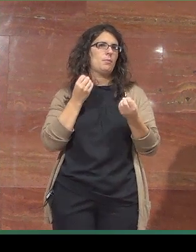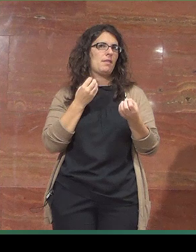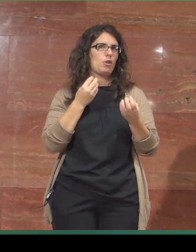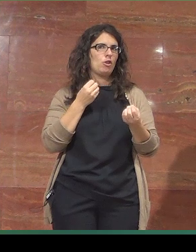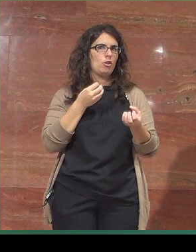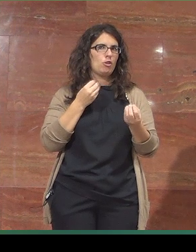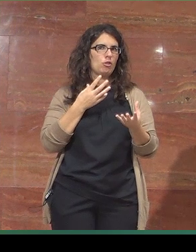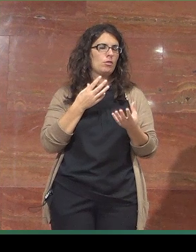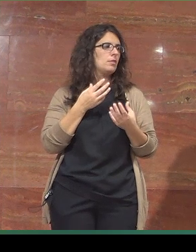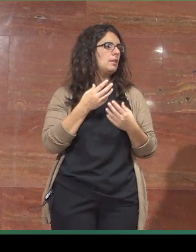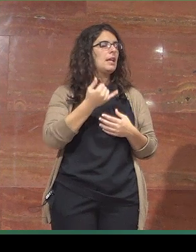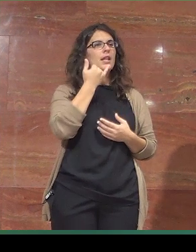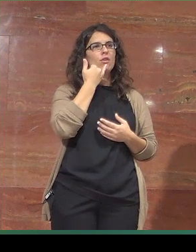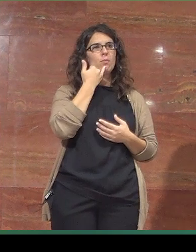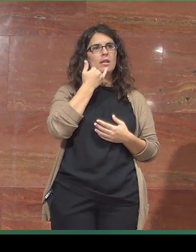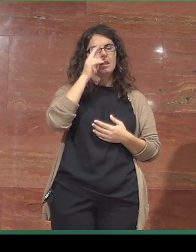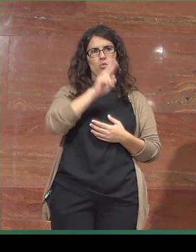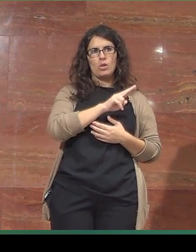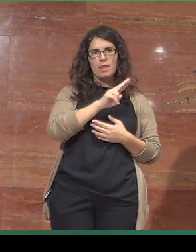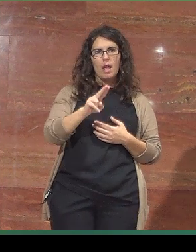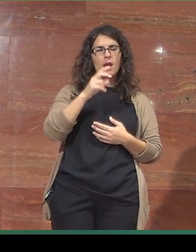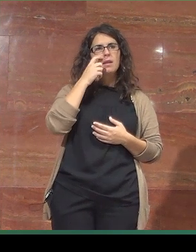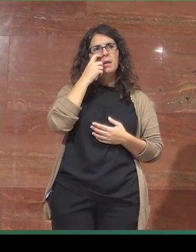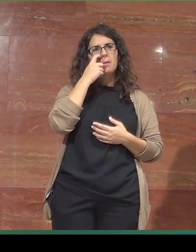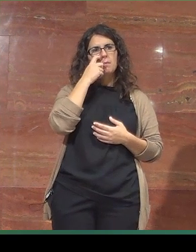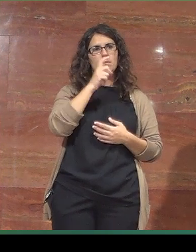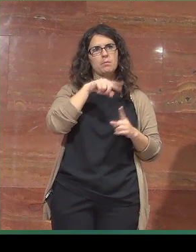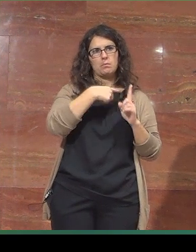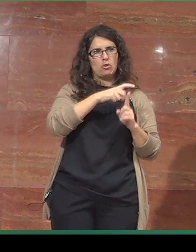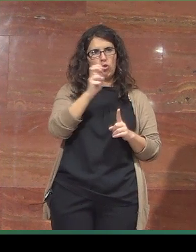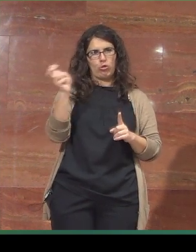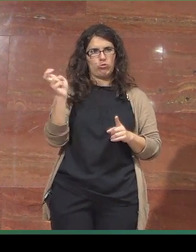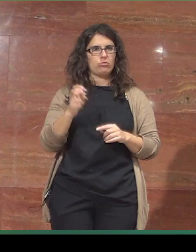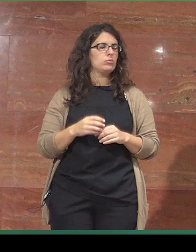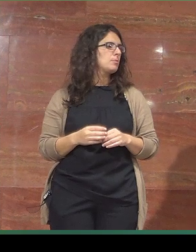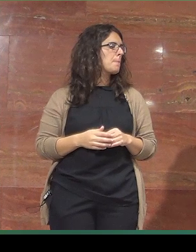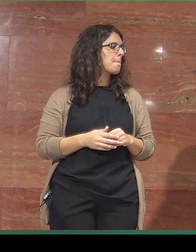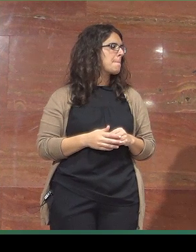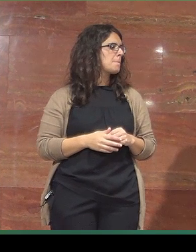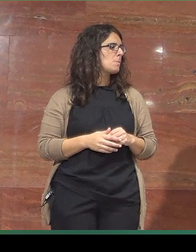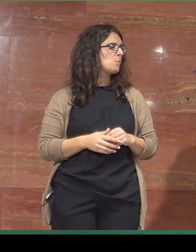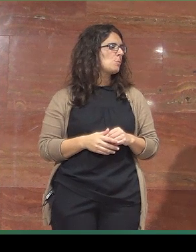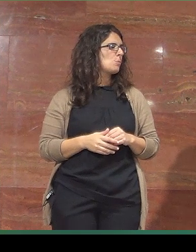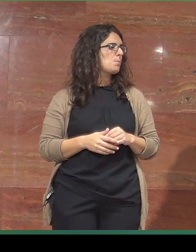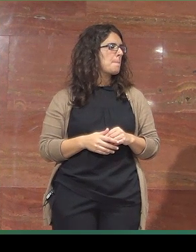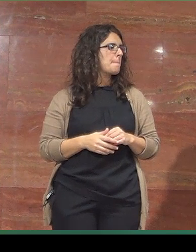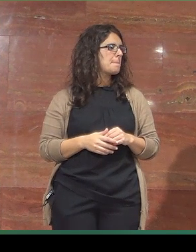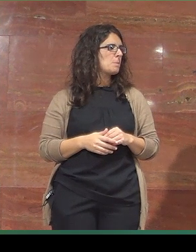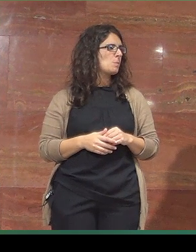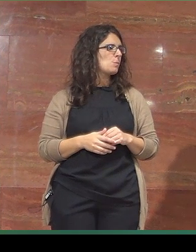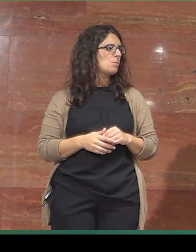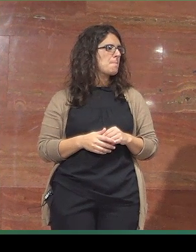accompanied about different elements. So only to